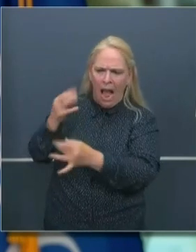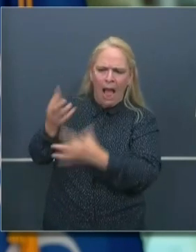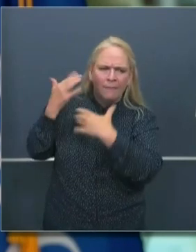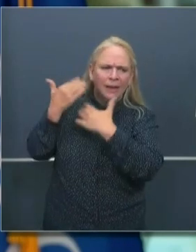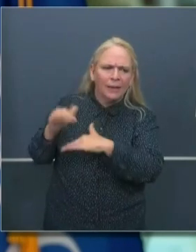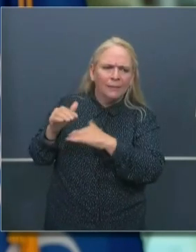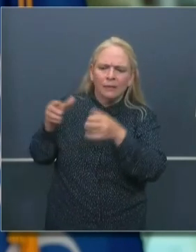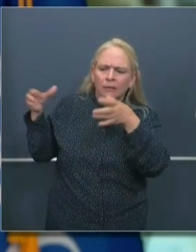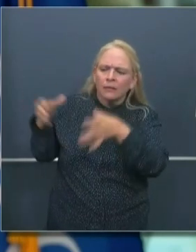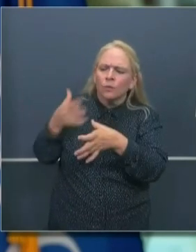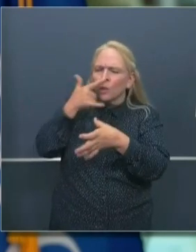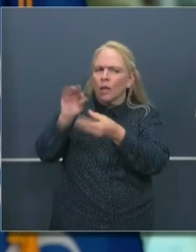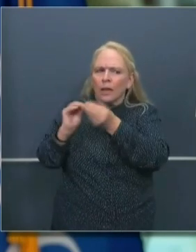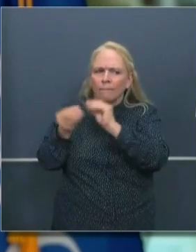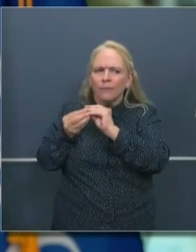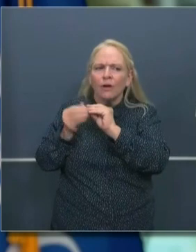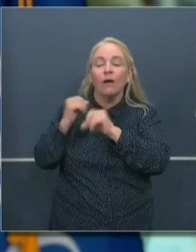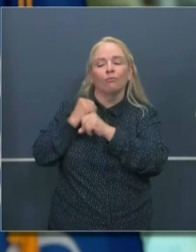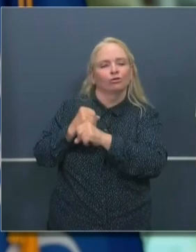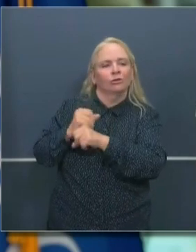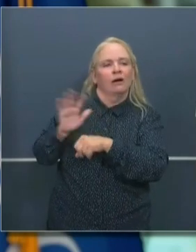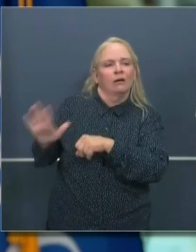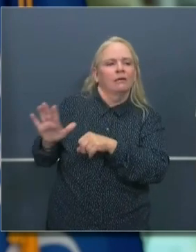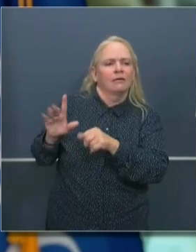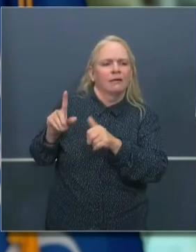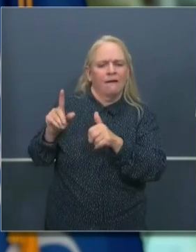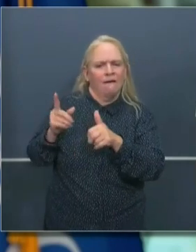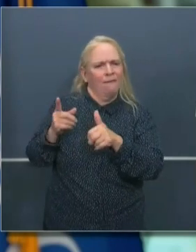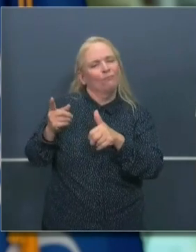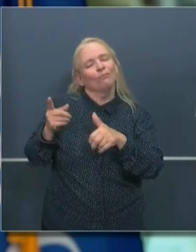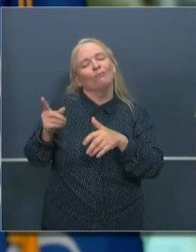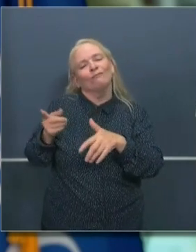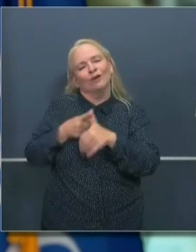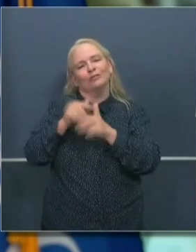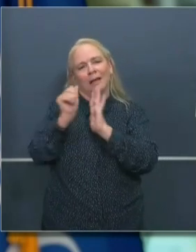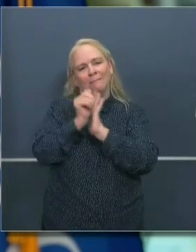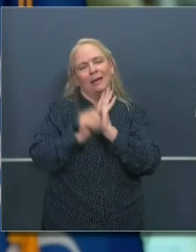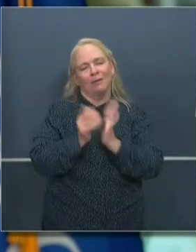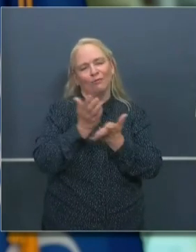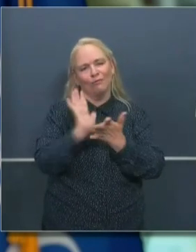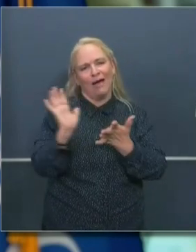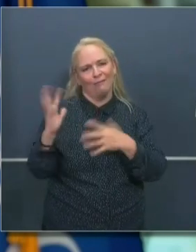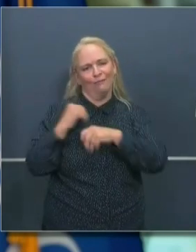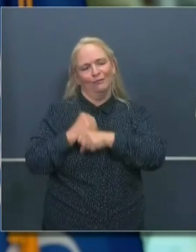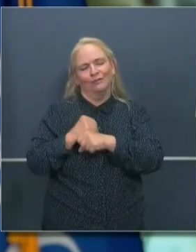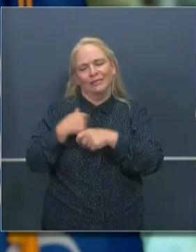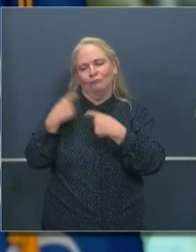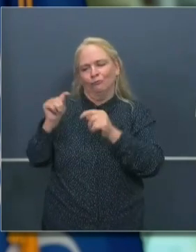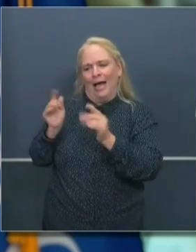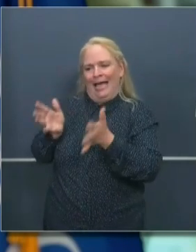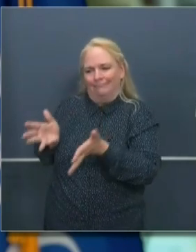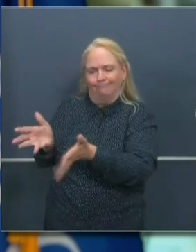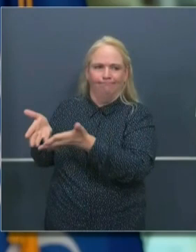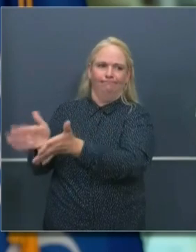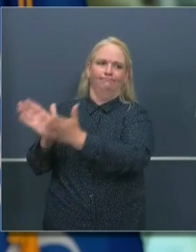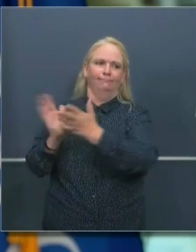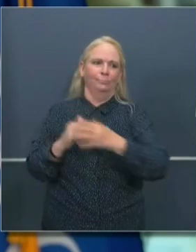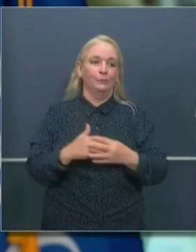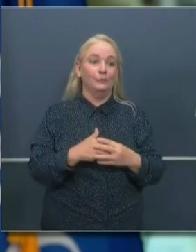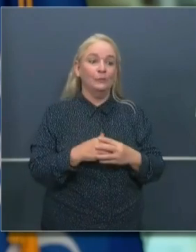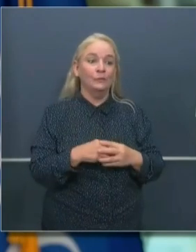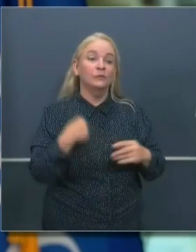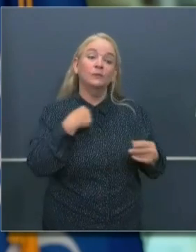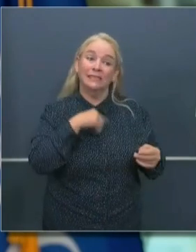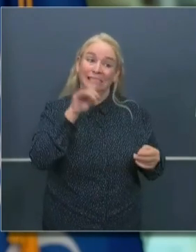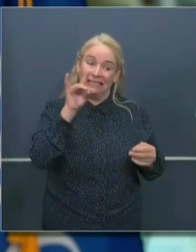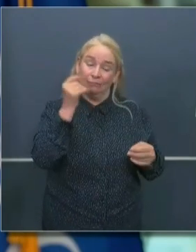still protecting people's rights to assemble for peaceful protests. So as you know, we've had the protests that went